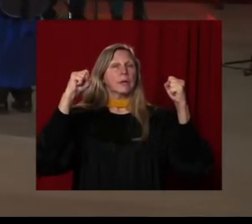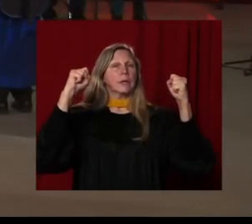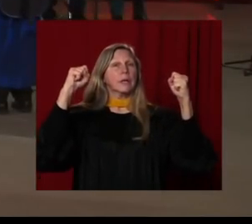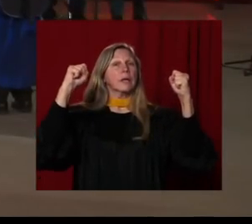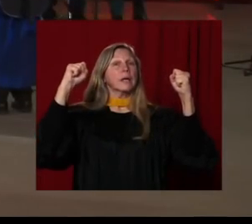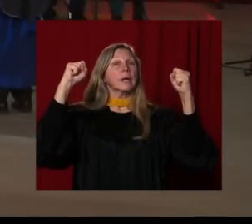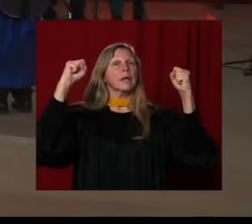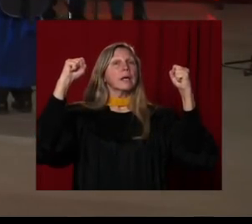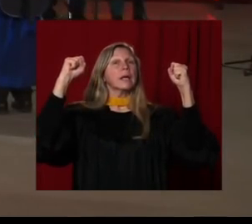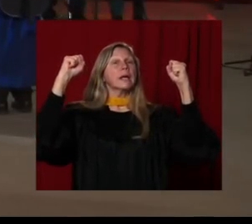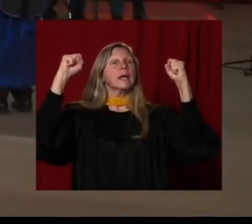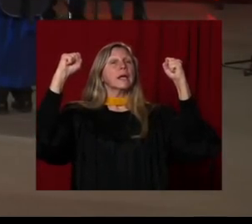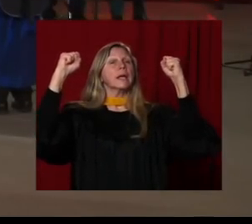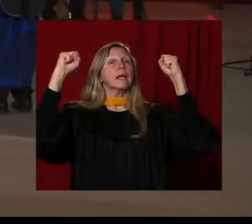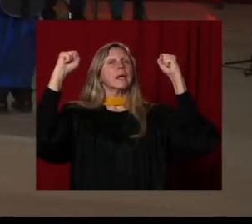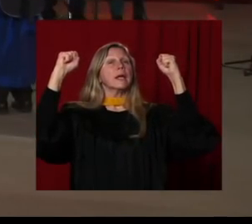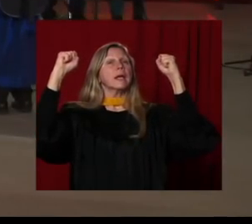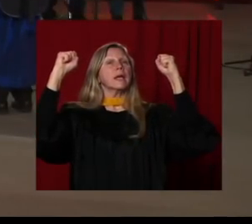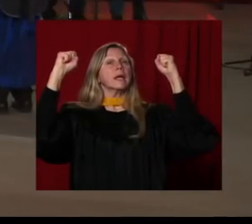free